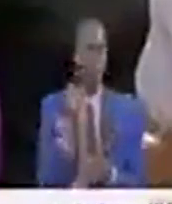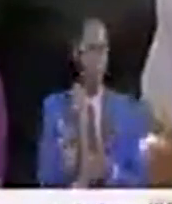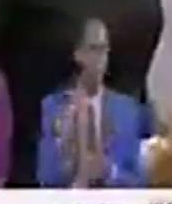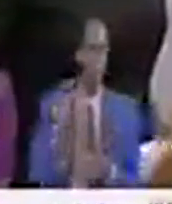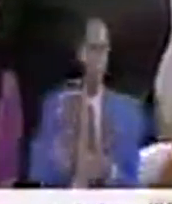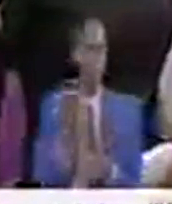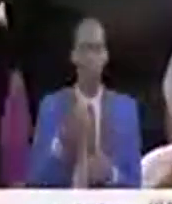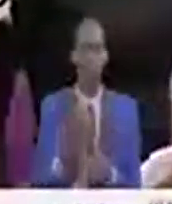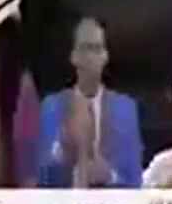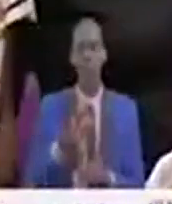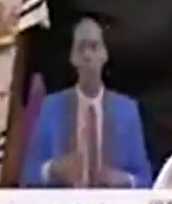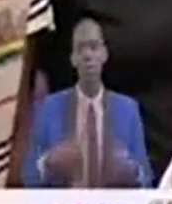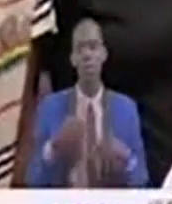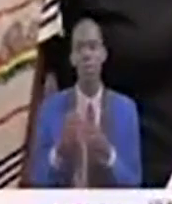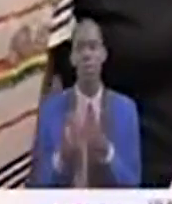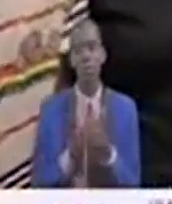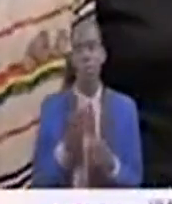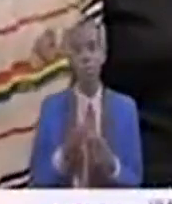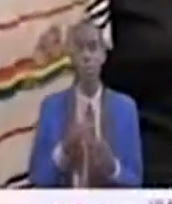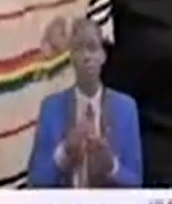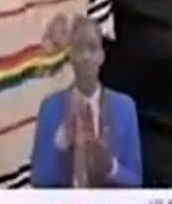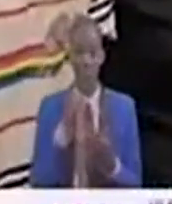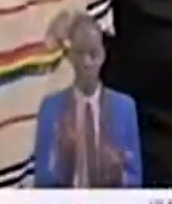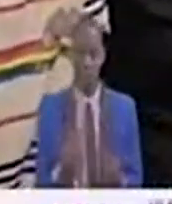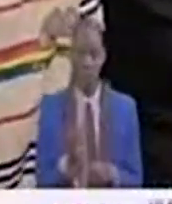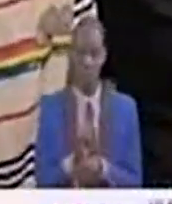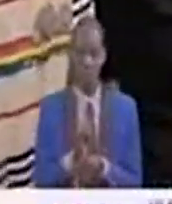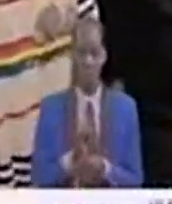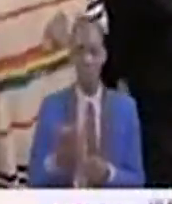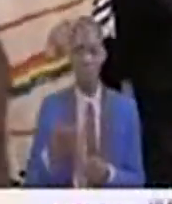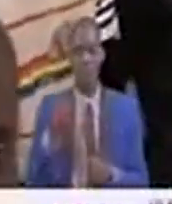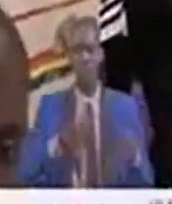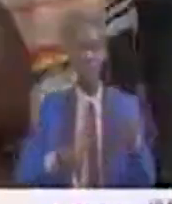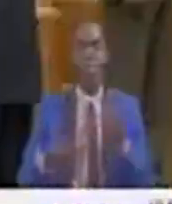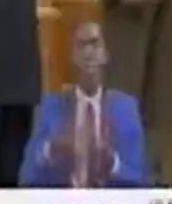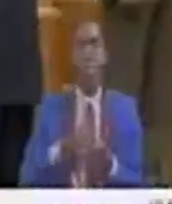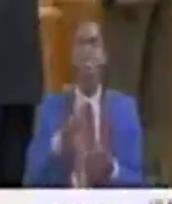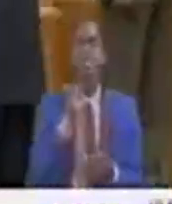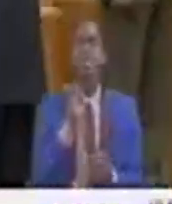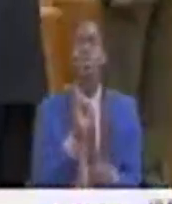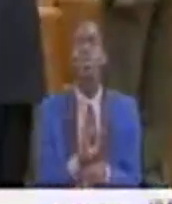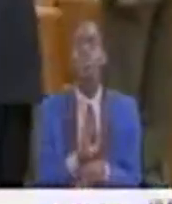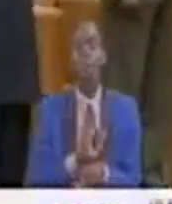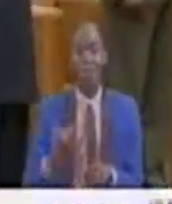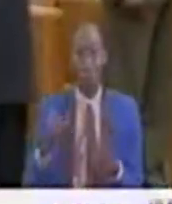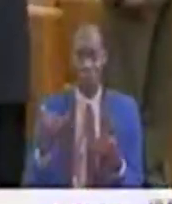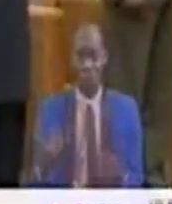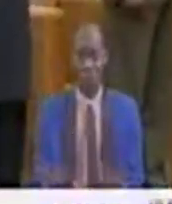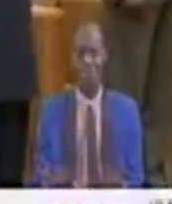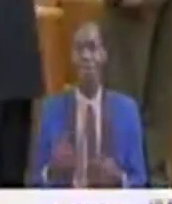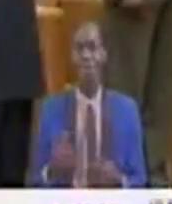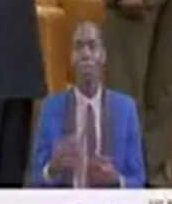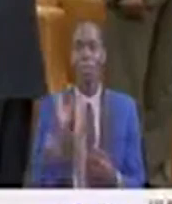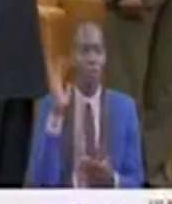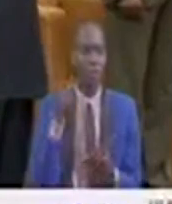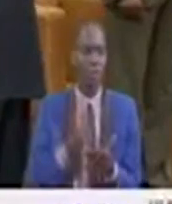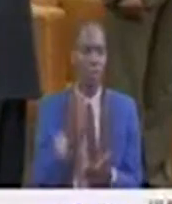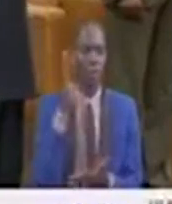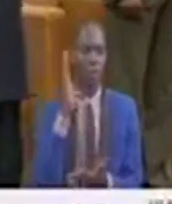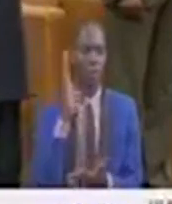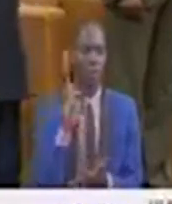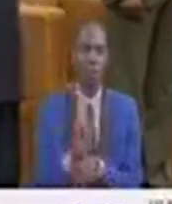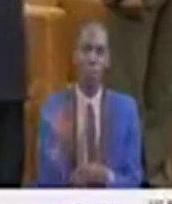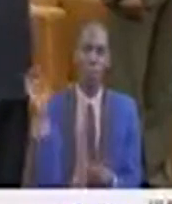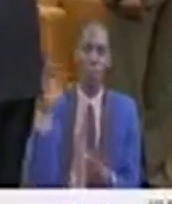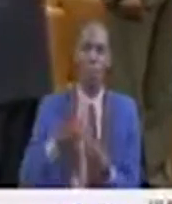life. It's working already. Say, it's working already to work more in our lives